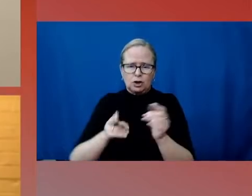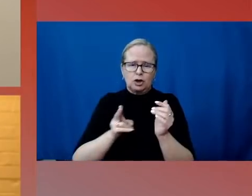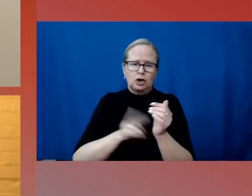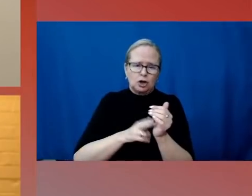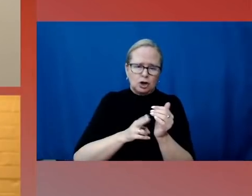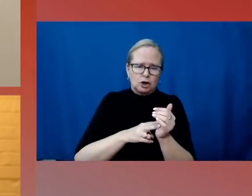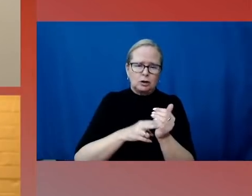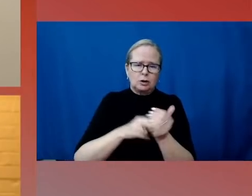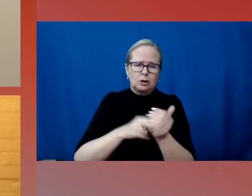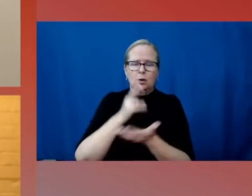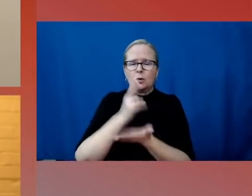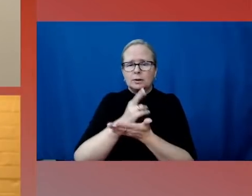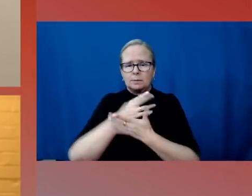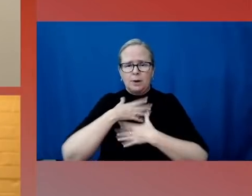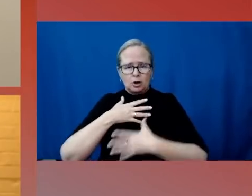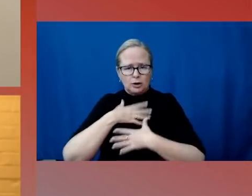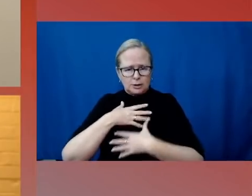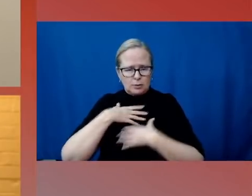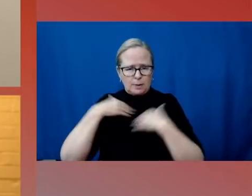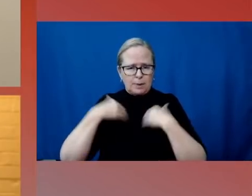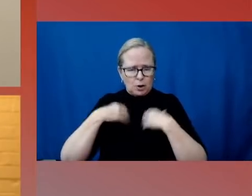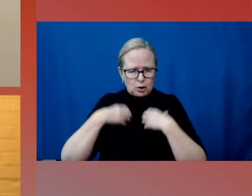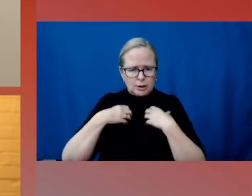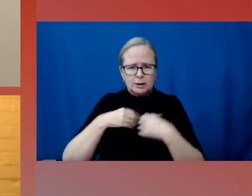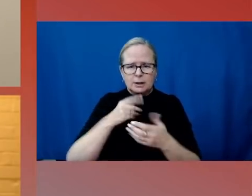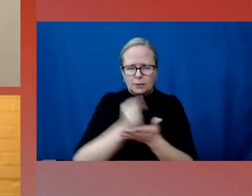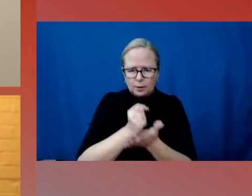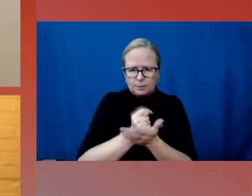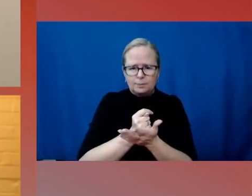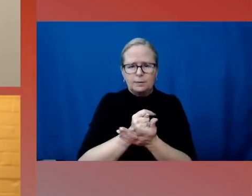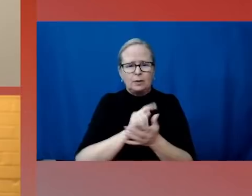and just they're worn out. So be